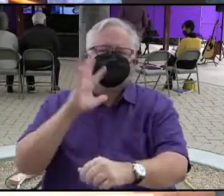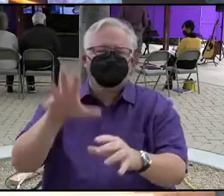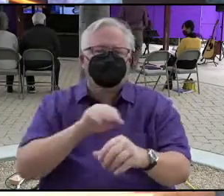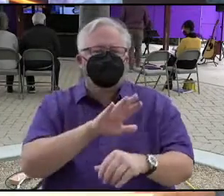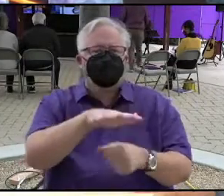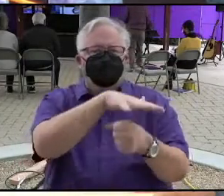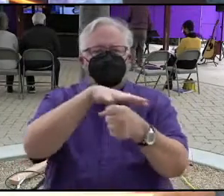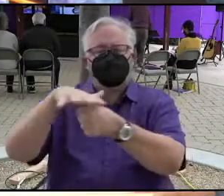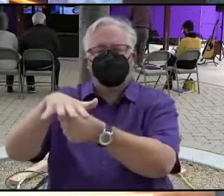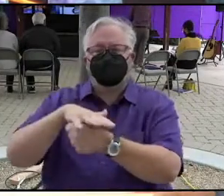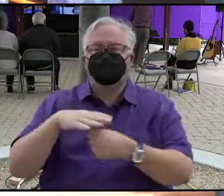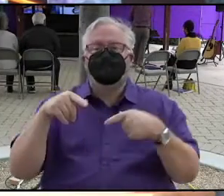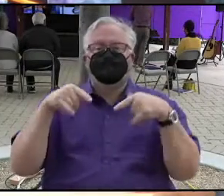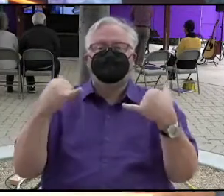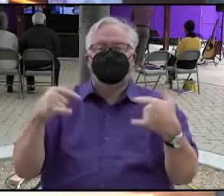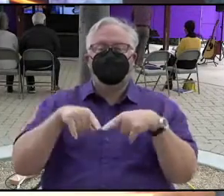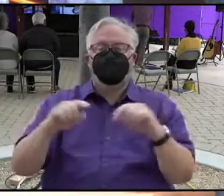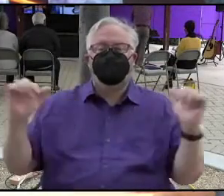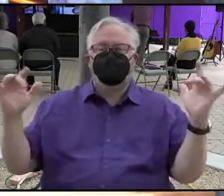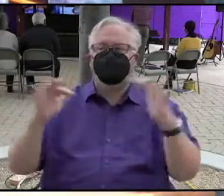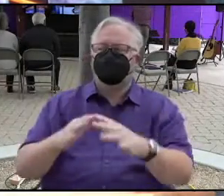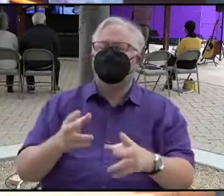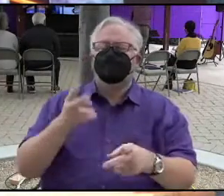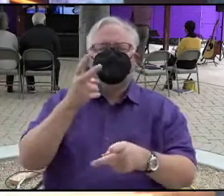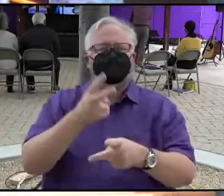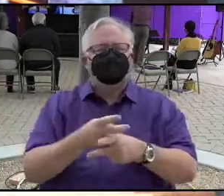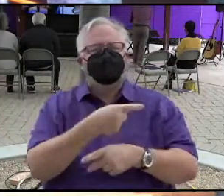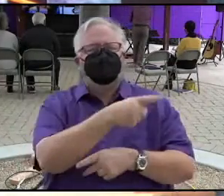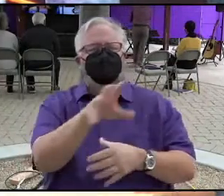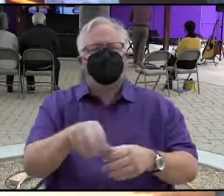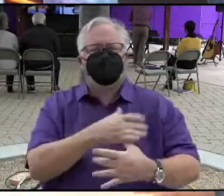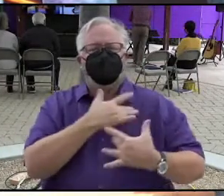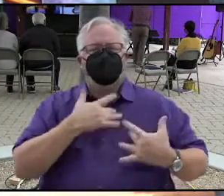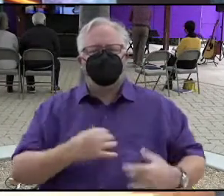we hold the Kumeyaay in our hearts and minds.